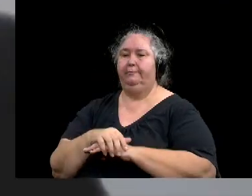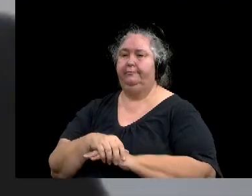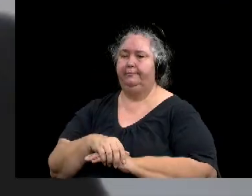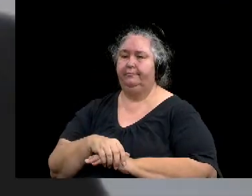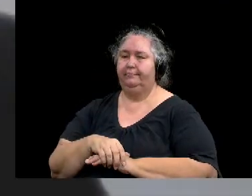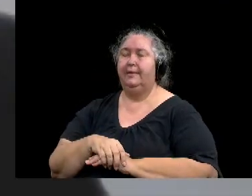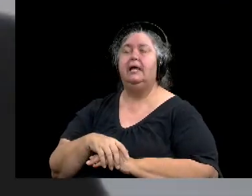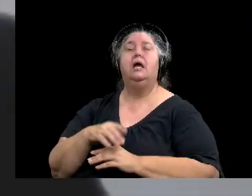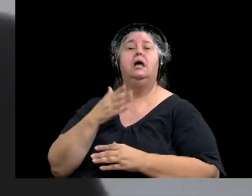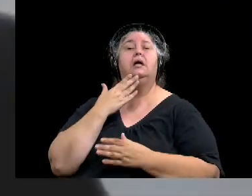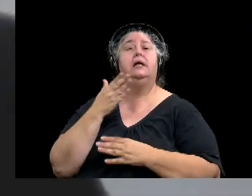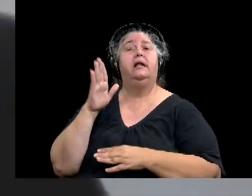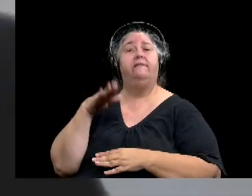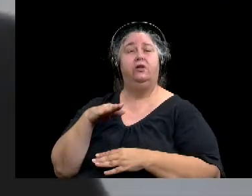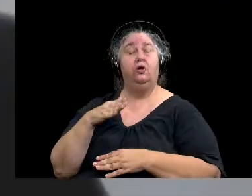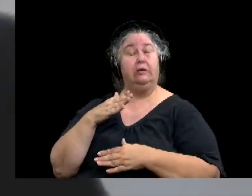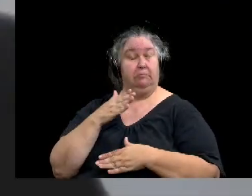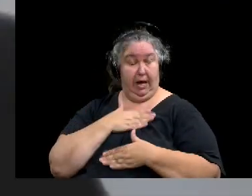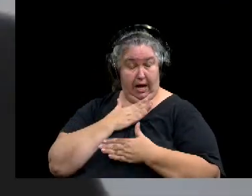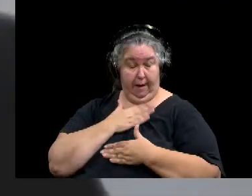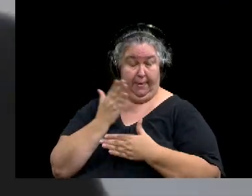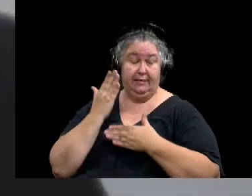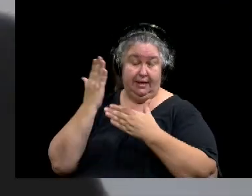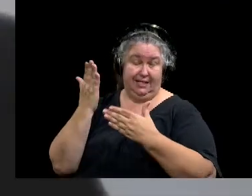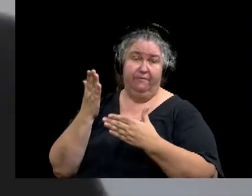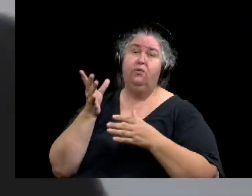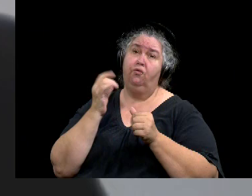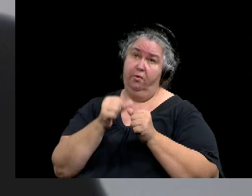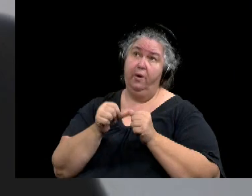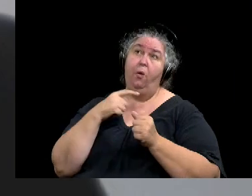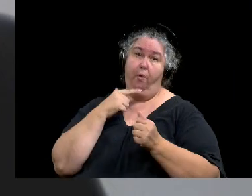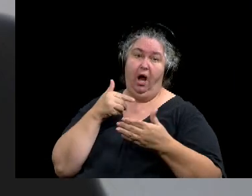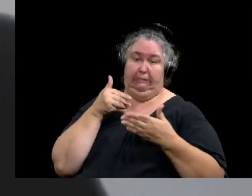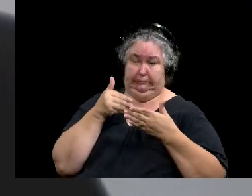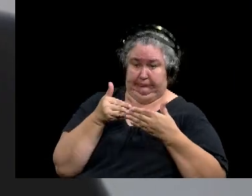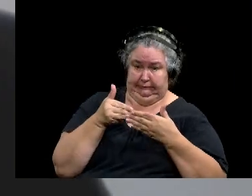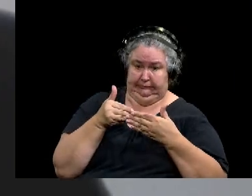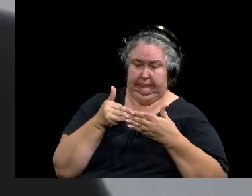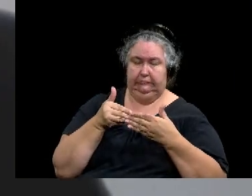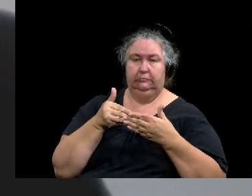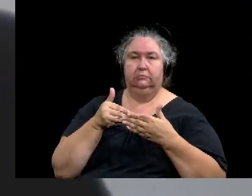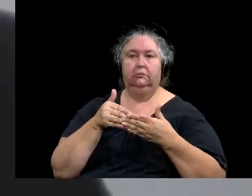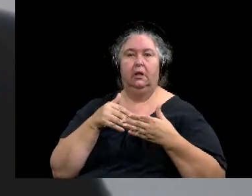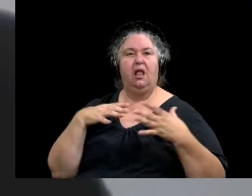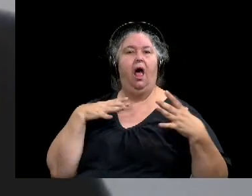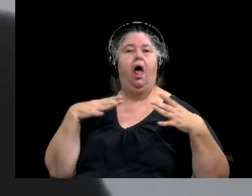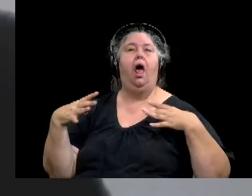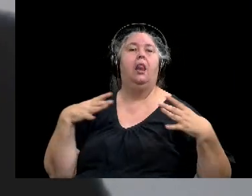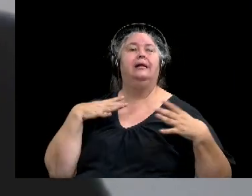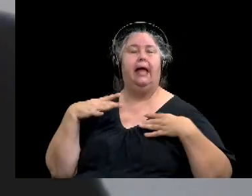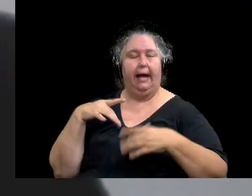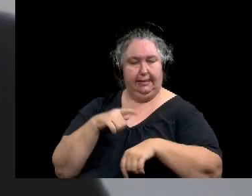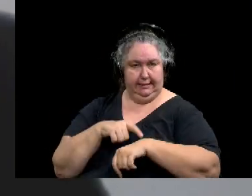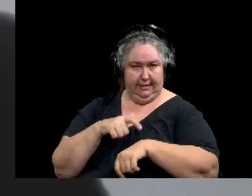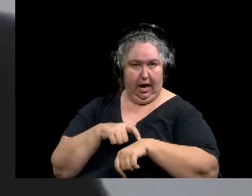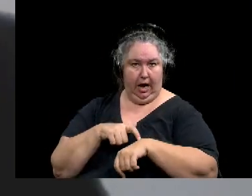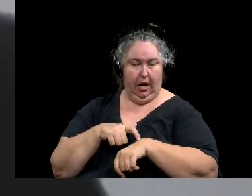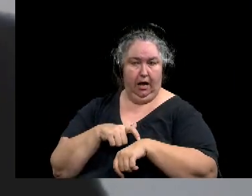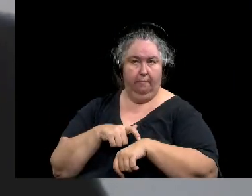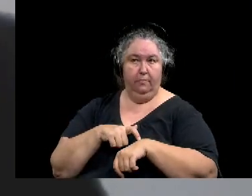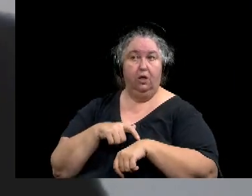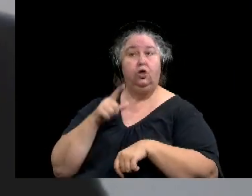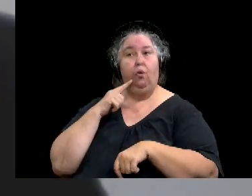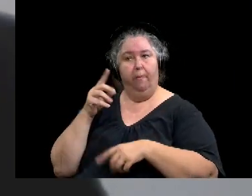happy Thanksgiving, everyone. Just remember, as we are approaching this holiday season, you're going to be around people that you haven't been